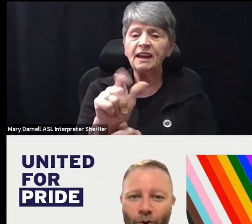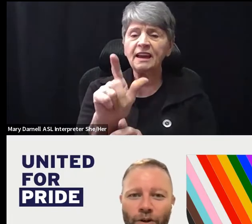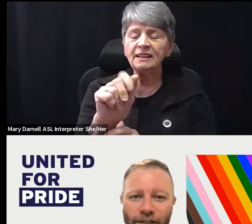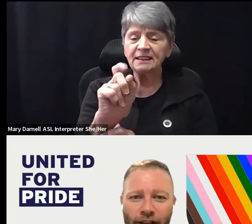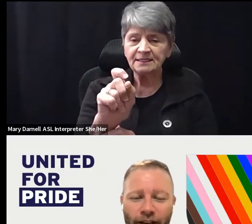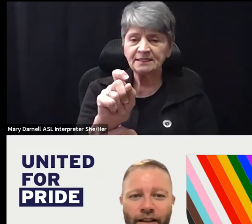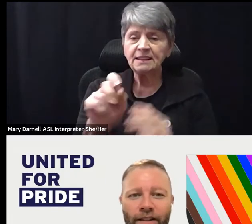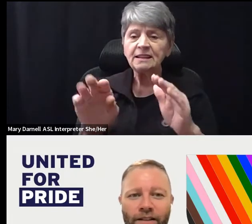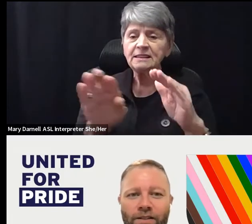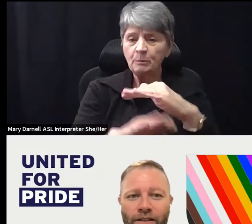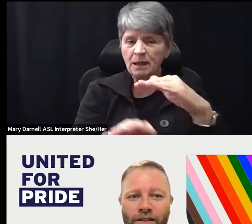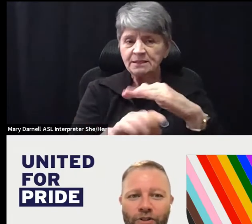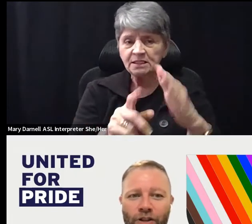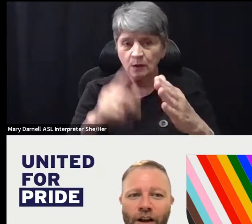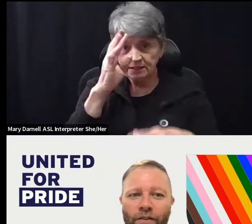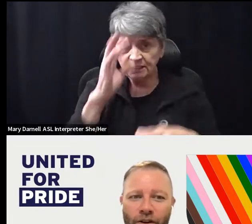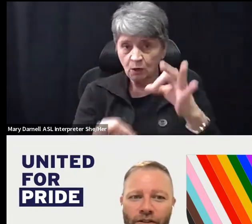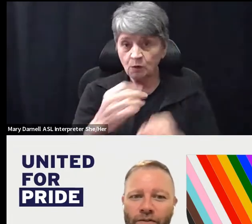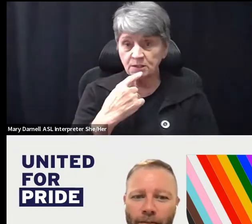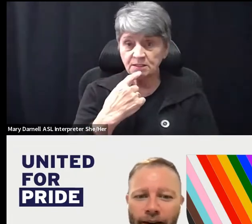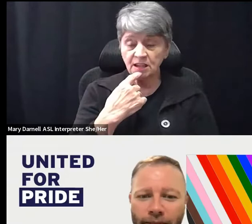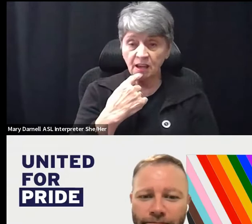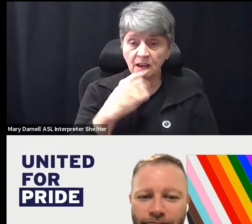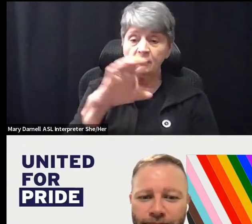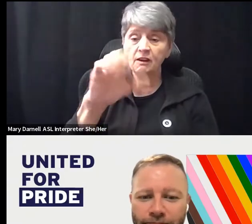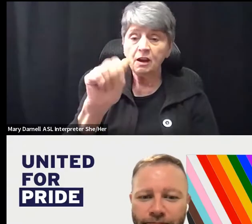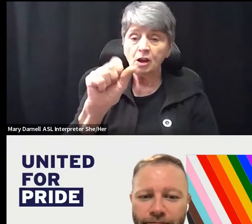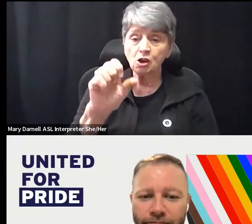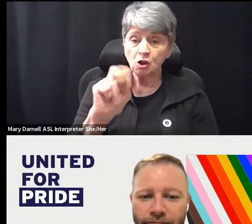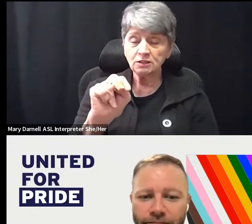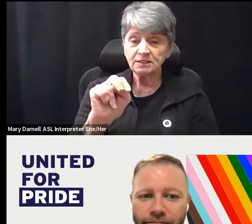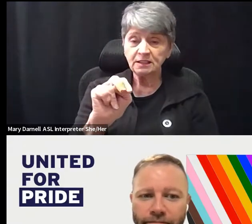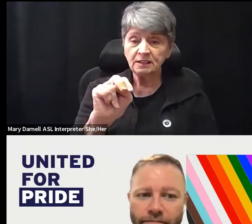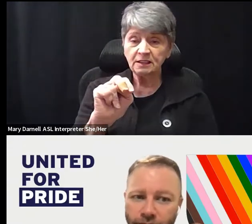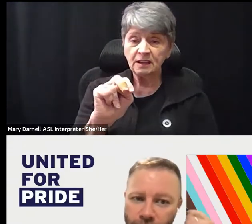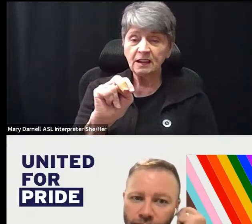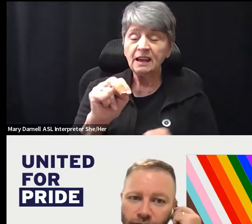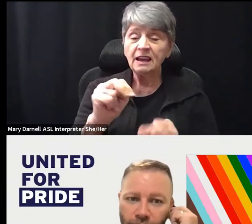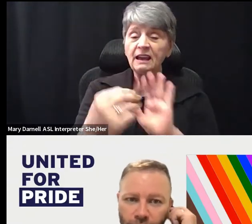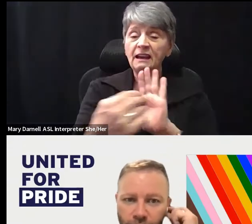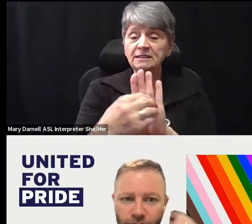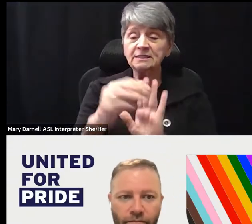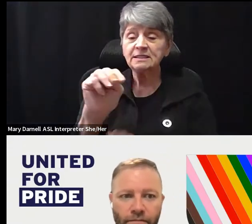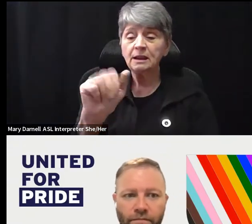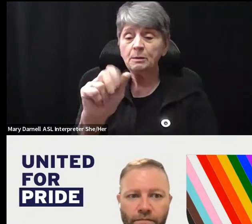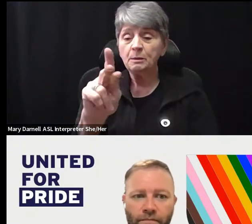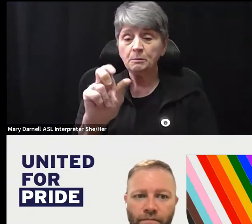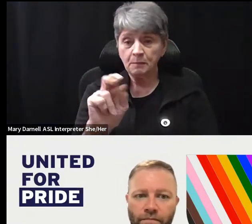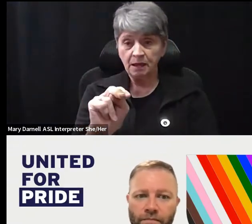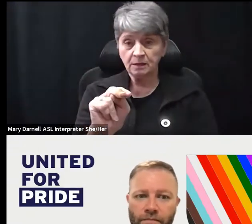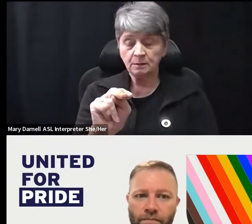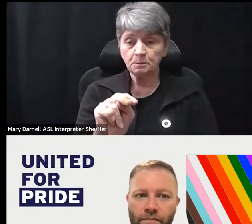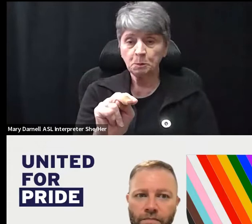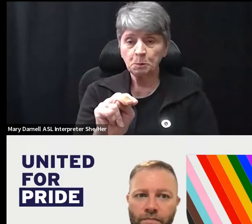did the court say in this decision of Carson v. Makin? Yeah, so put simply, Brian, it threw out